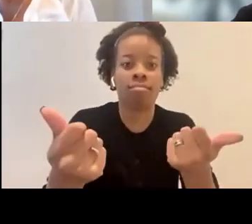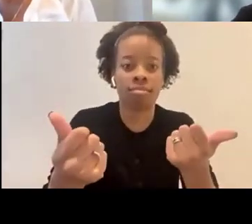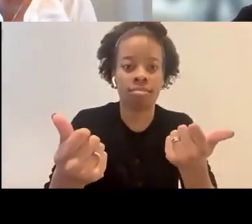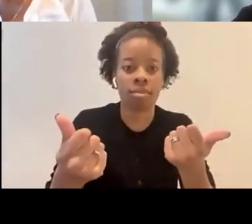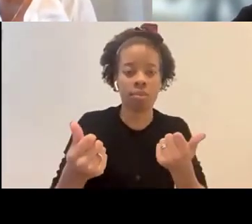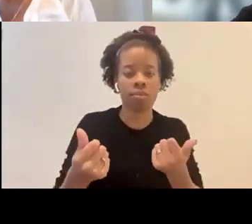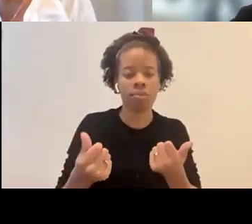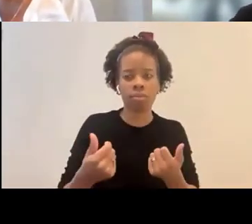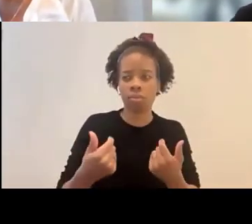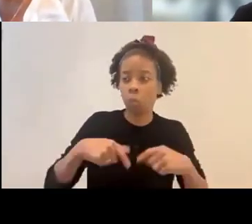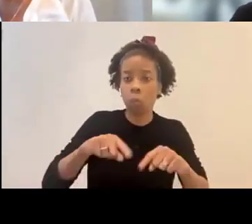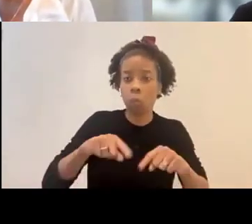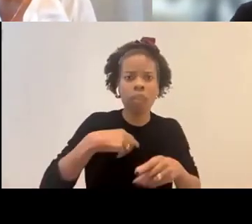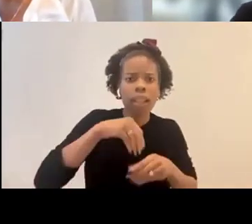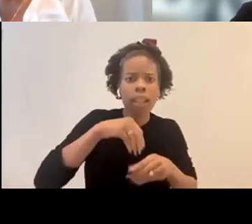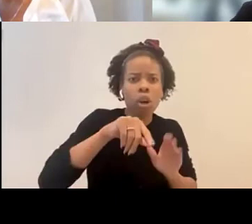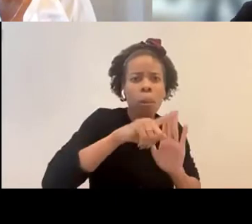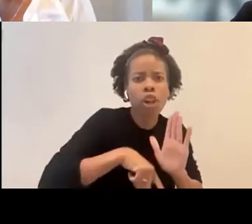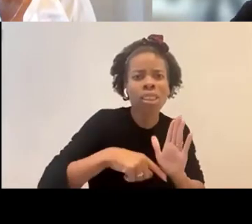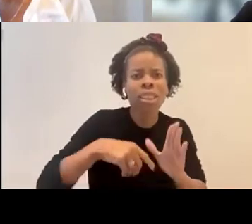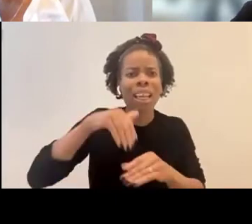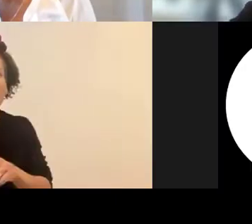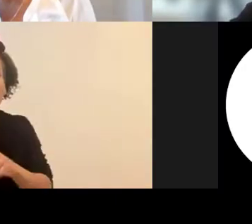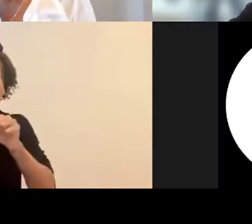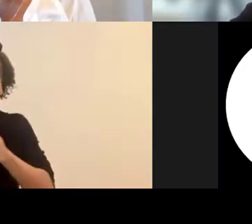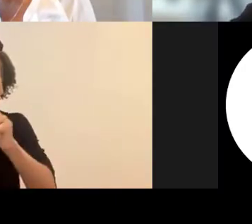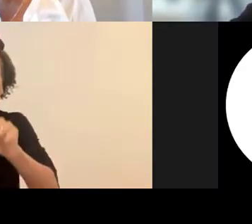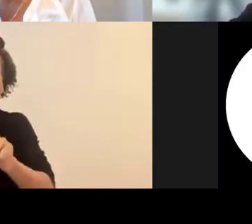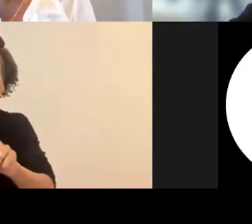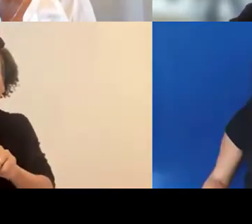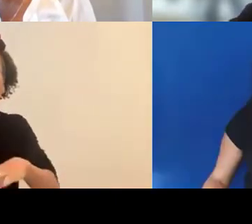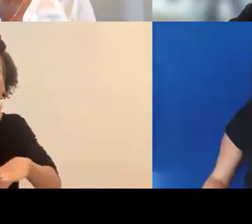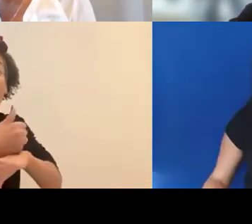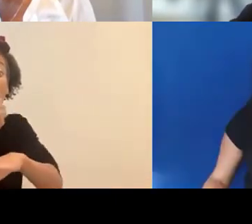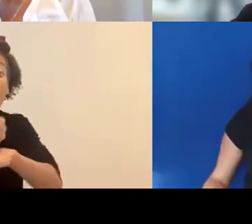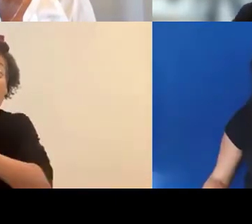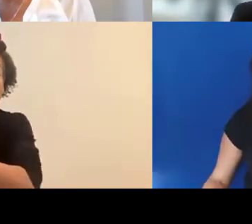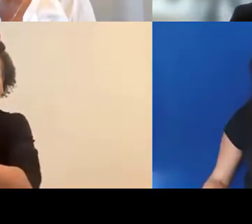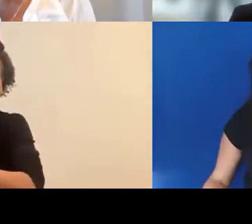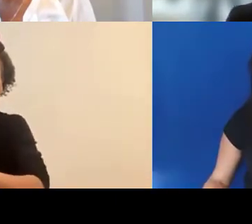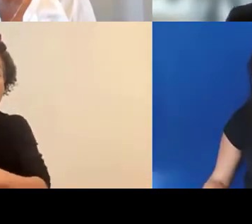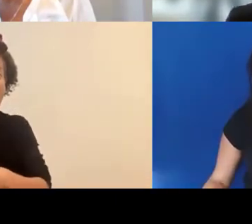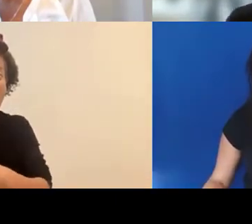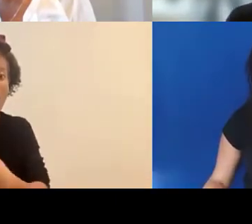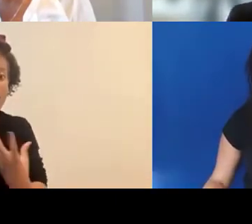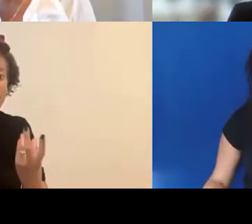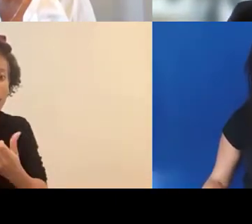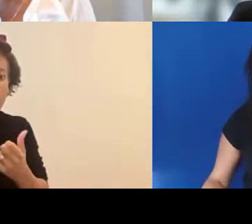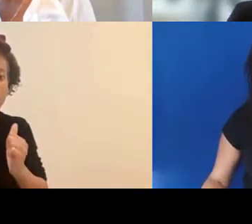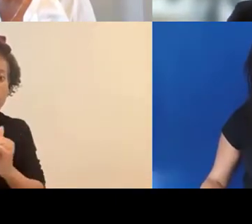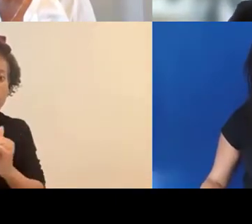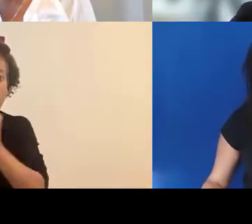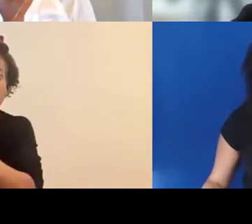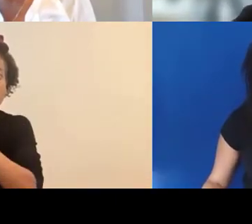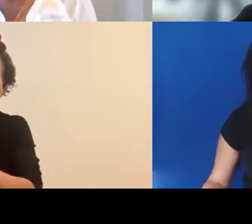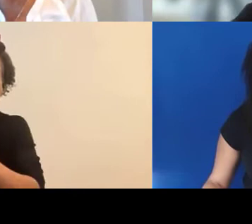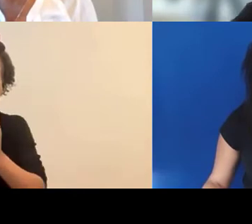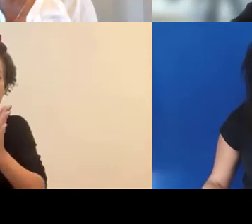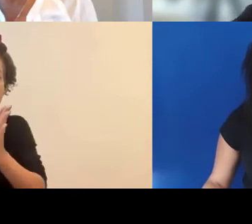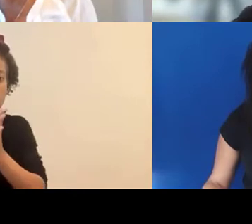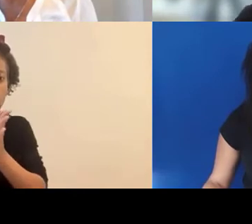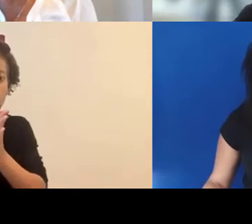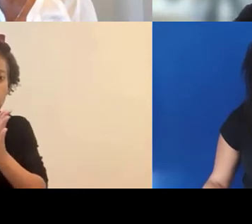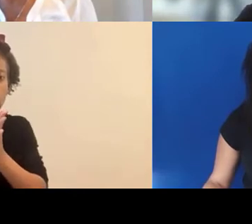that will alleviate some of these very structural issues in how people from the global North are able to